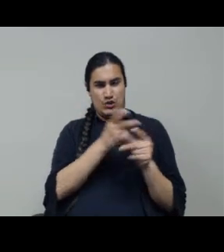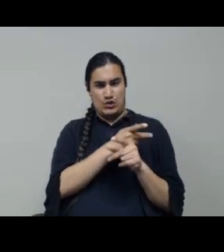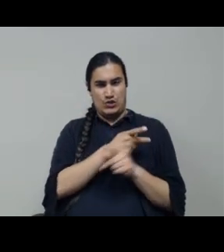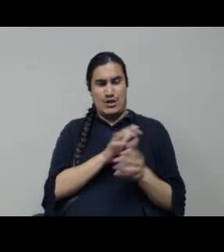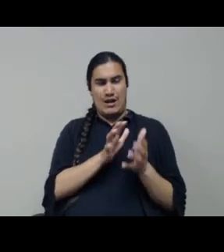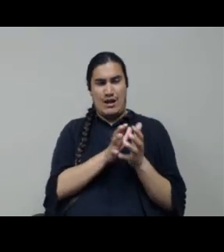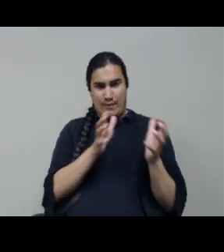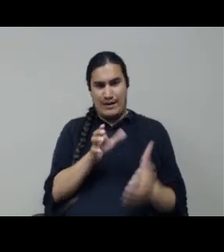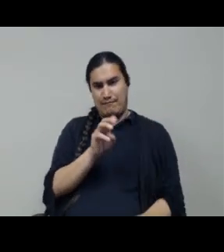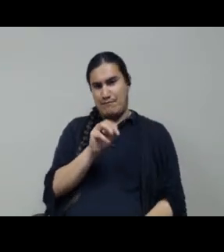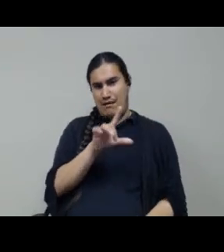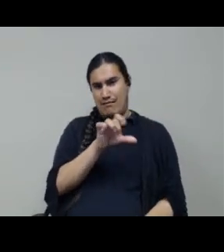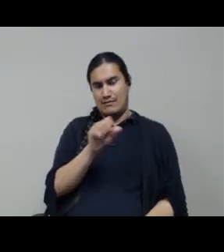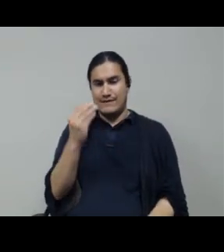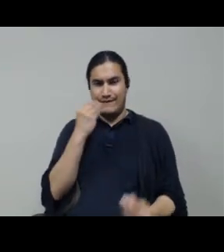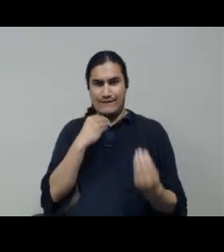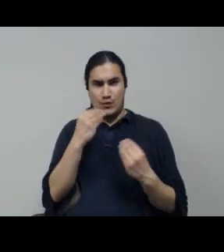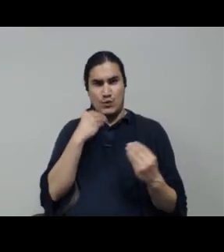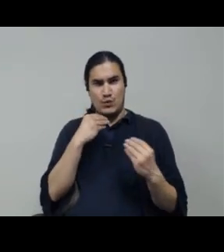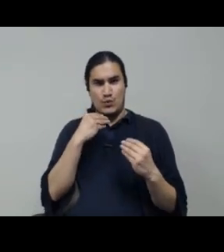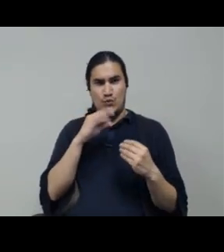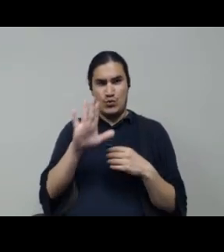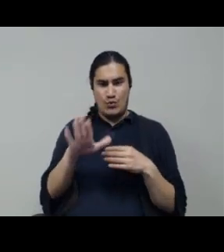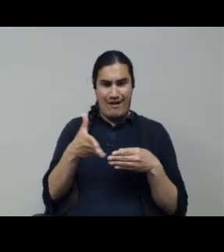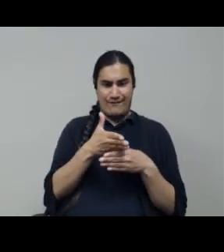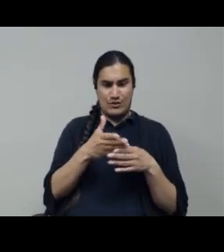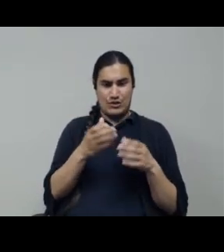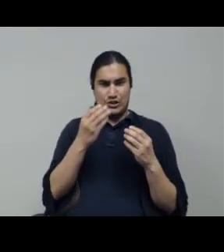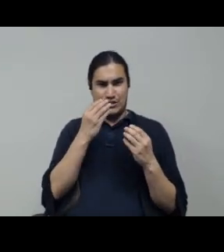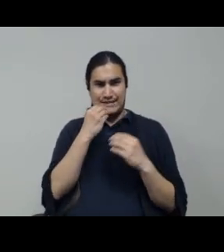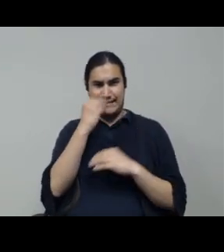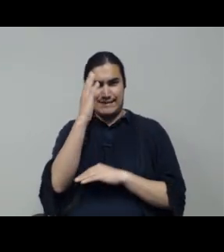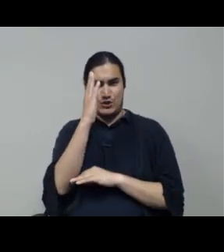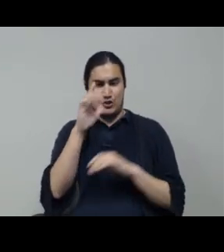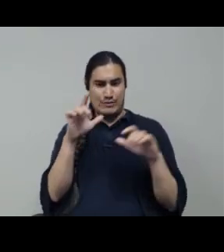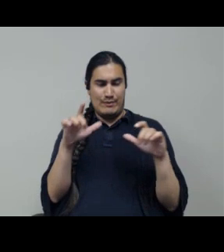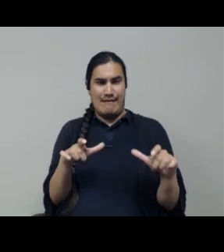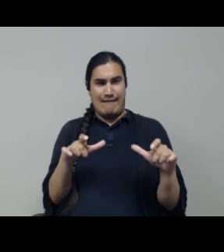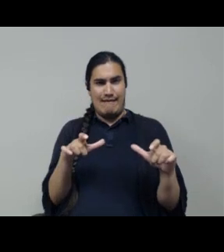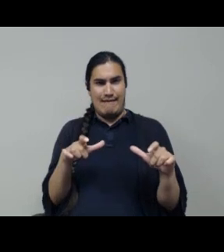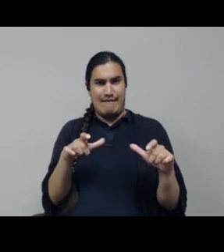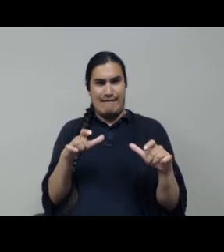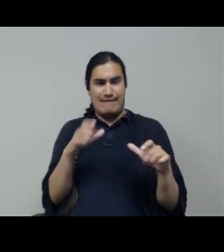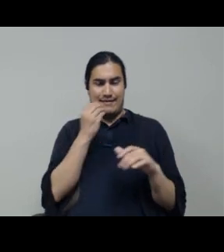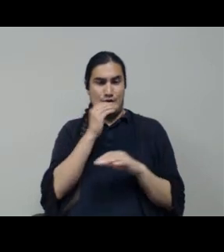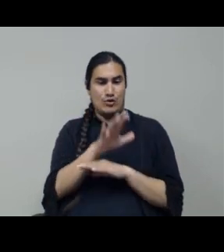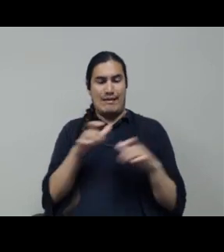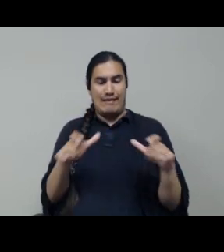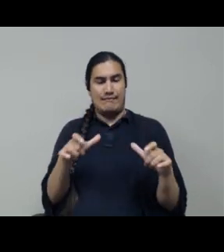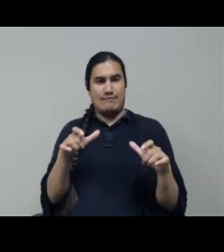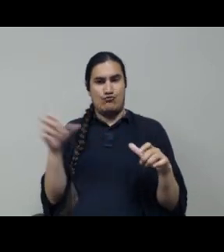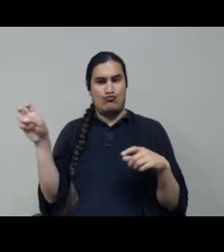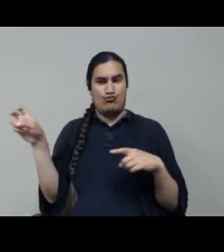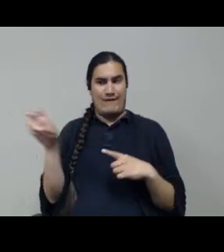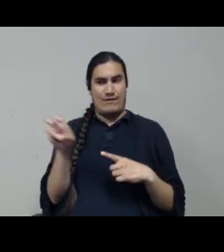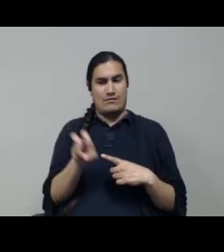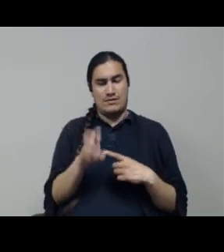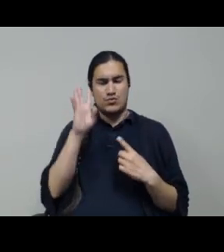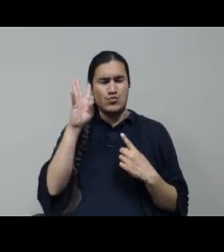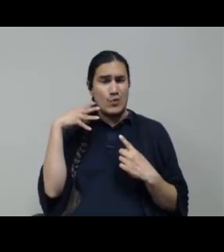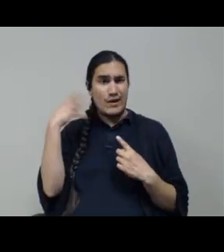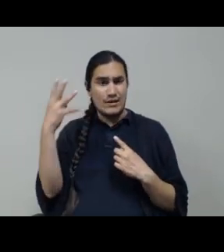miles the food on your average dinner plate travels to get to you, and it was just crazy. I mean, absolutely crazy,